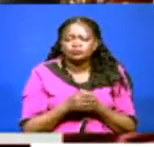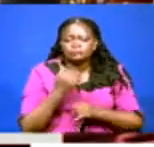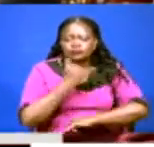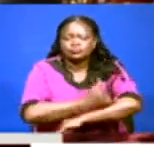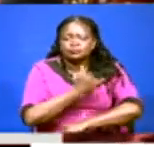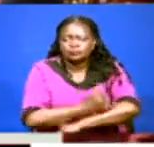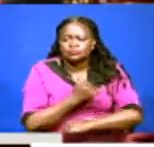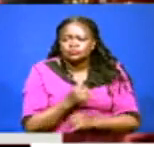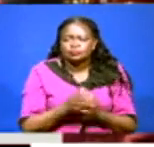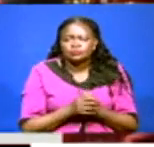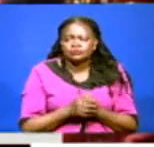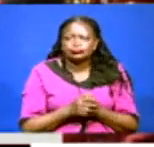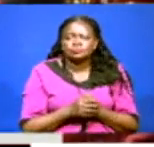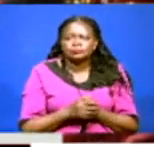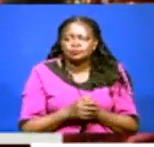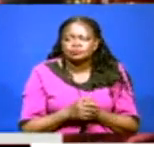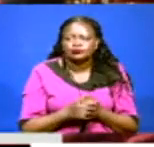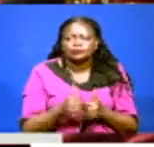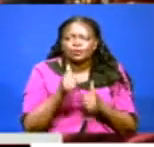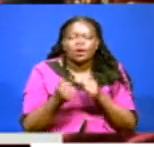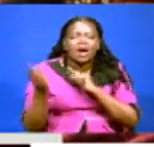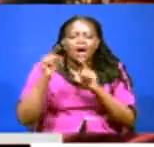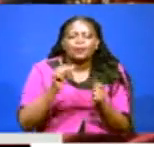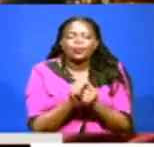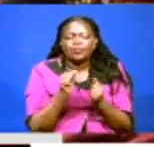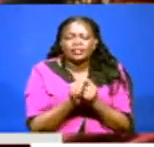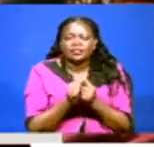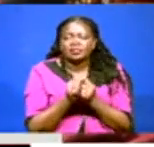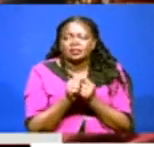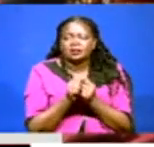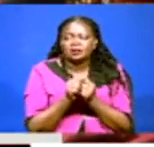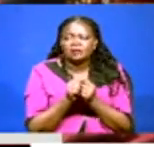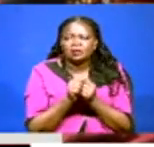NGOs, which come with